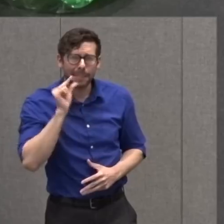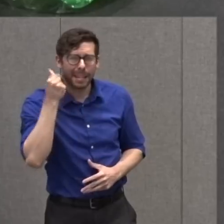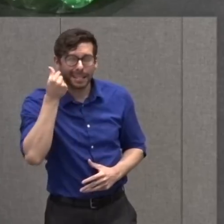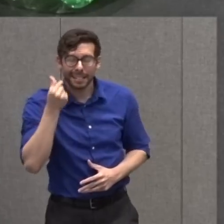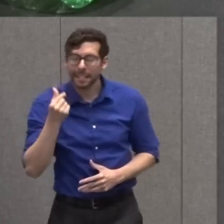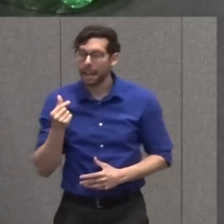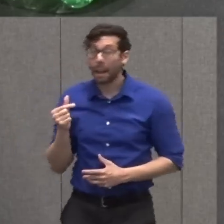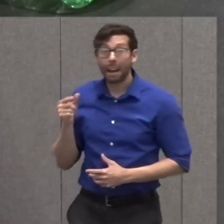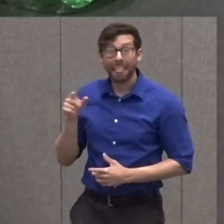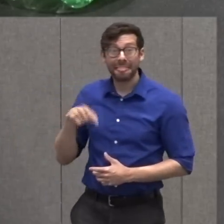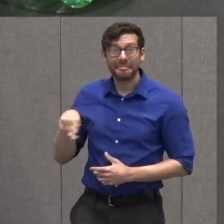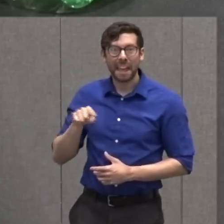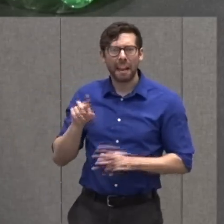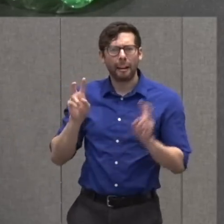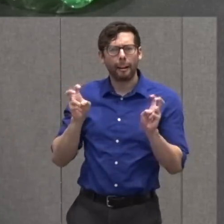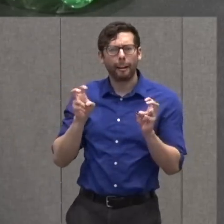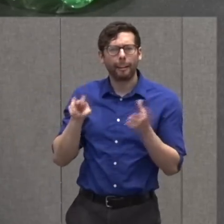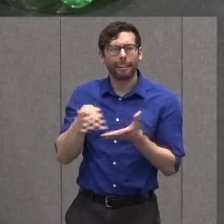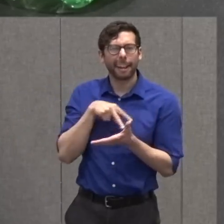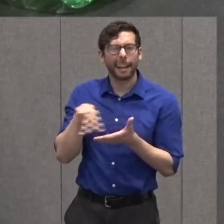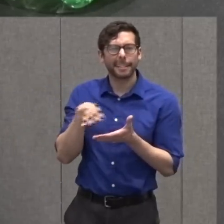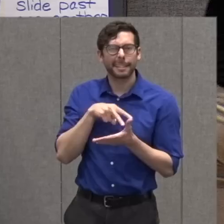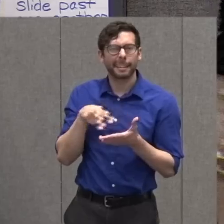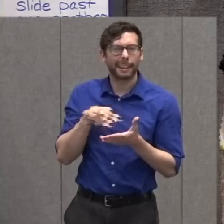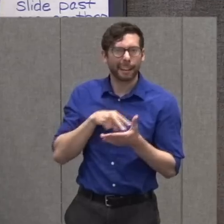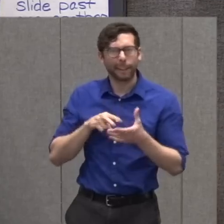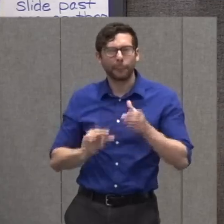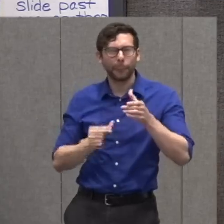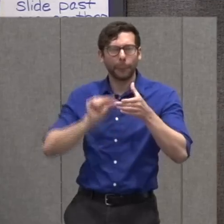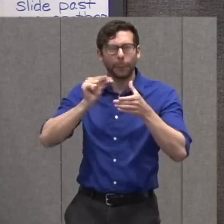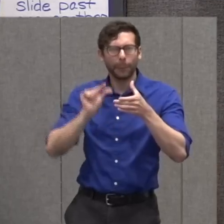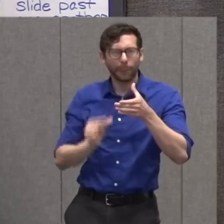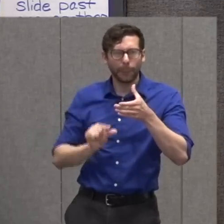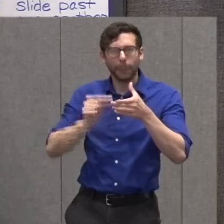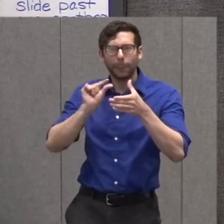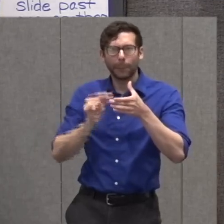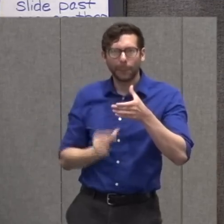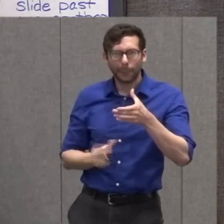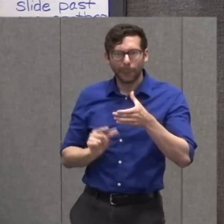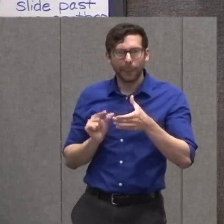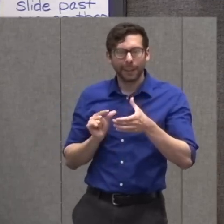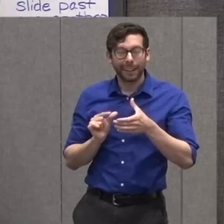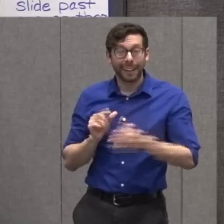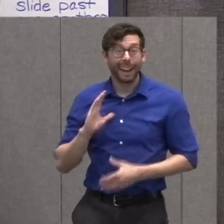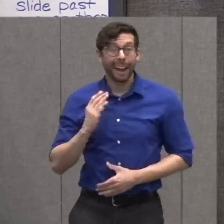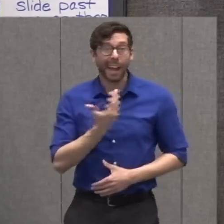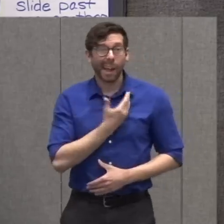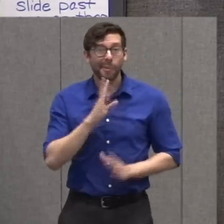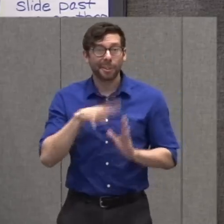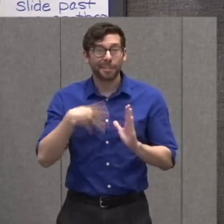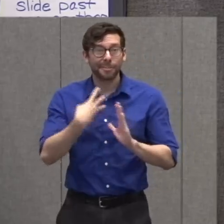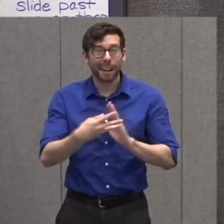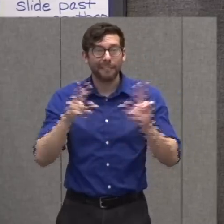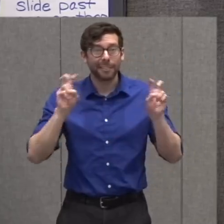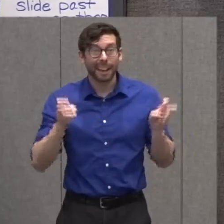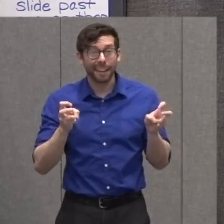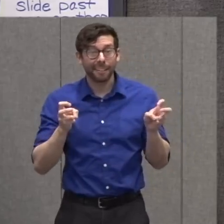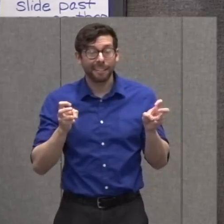name of this experiment and our graph is called Dancing